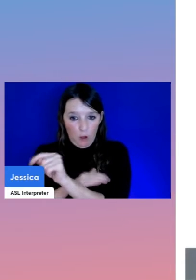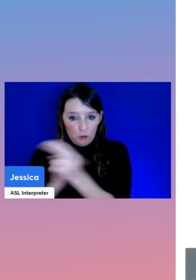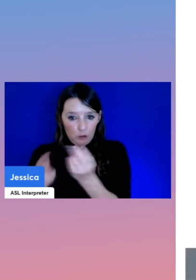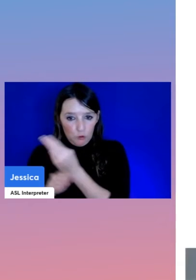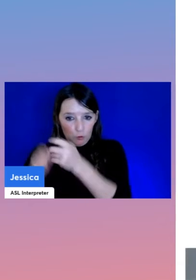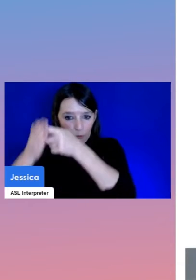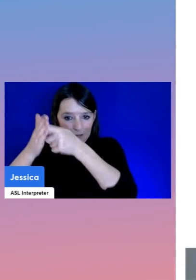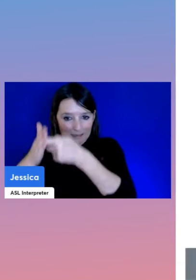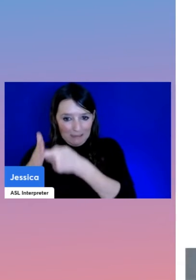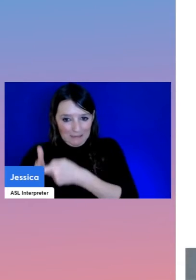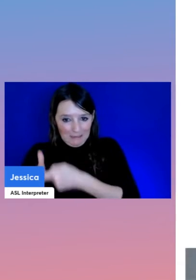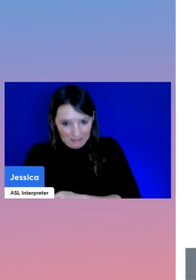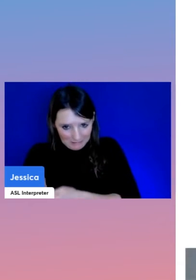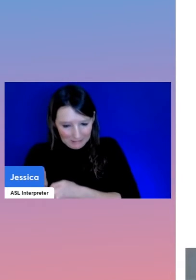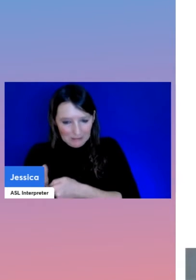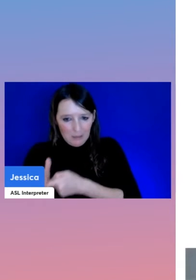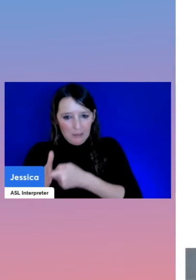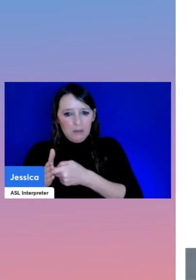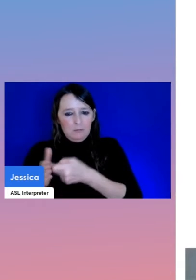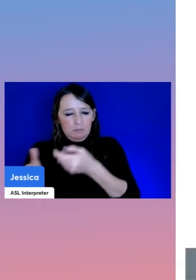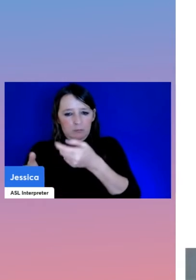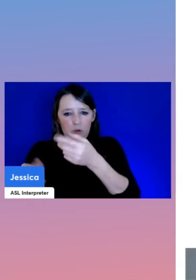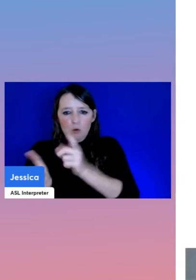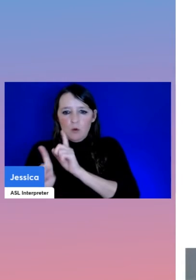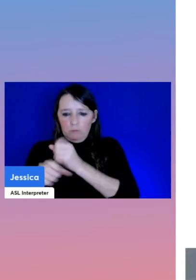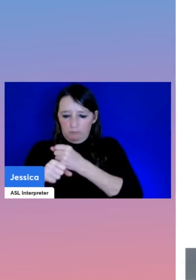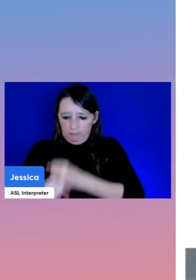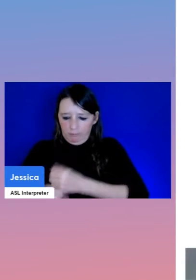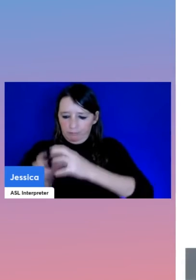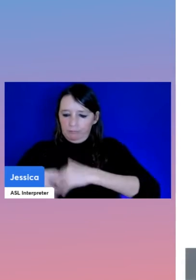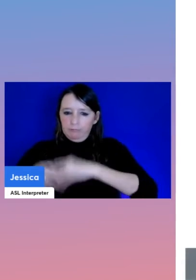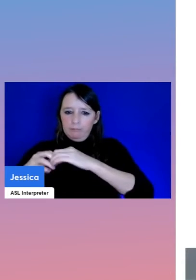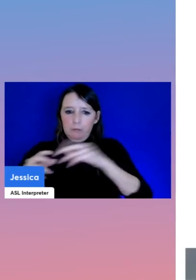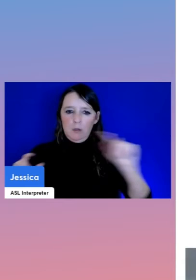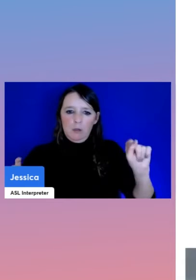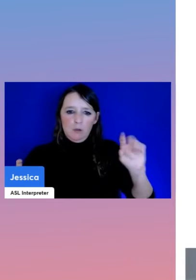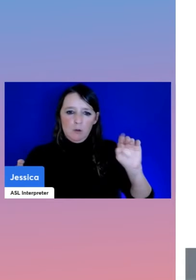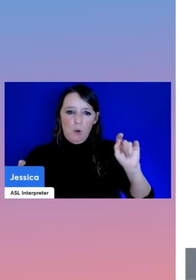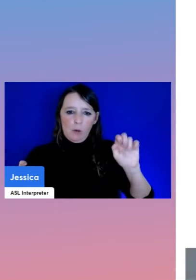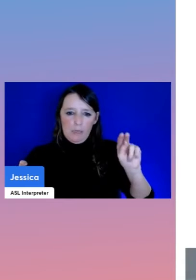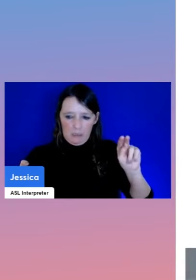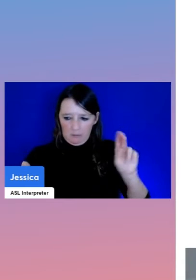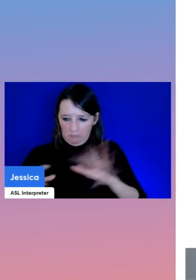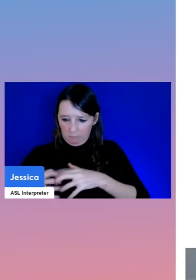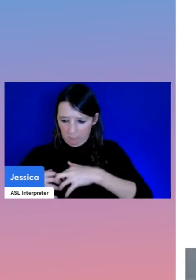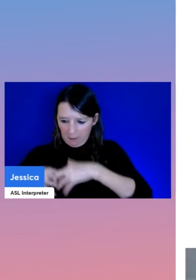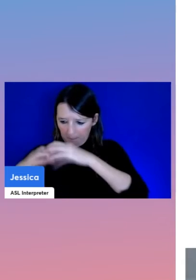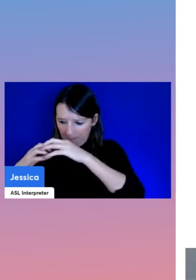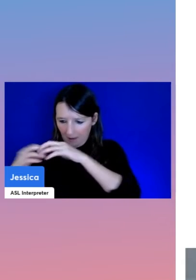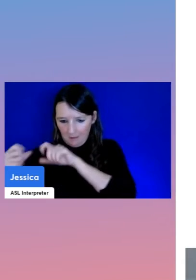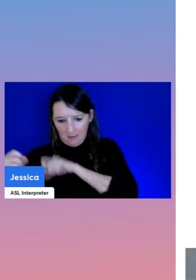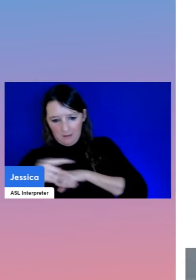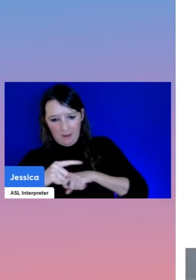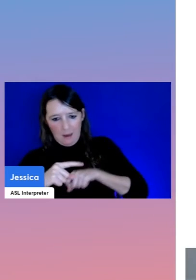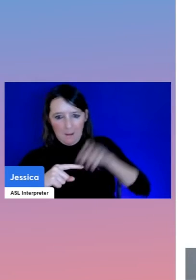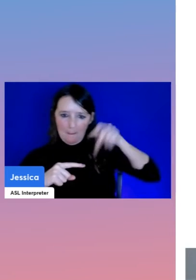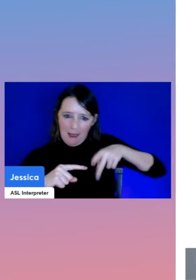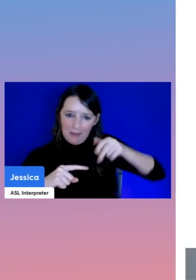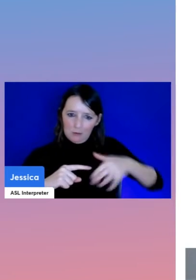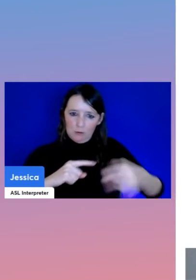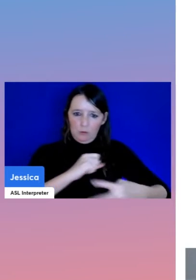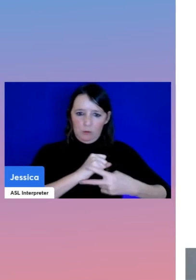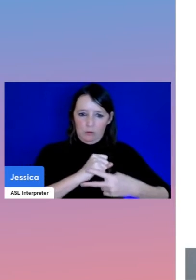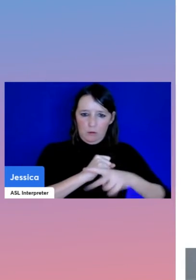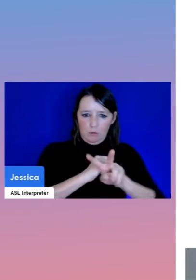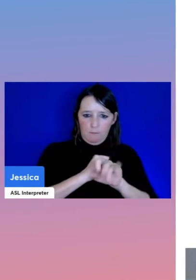to generate an unseal token and sends it back to the sealed Vault. The sealed Vault then uses the